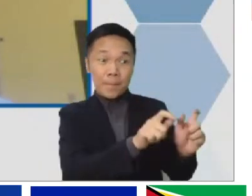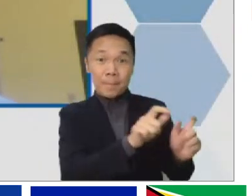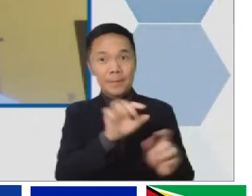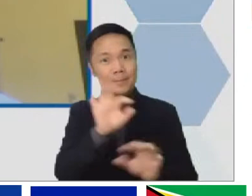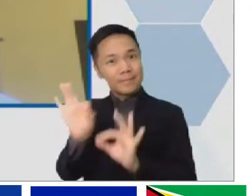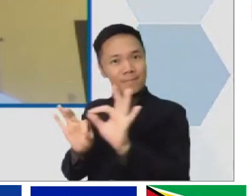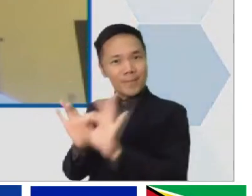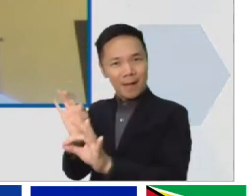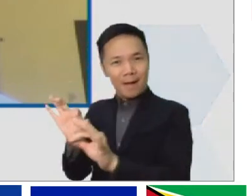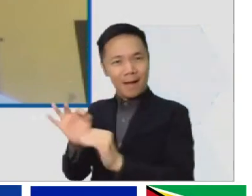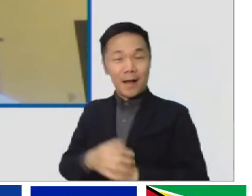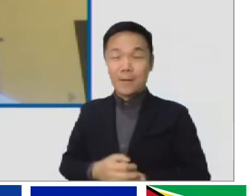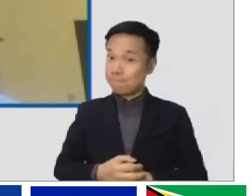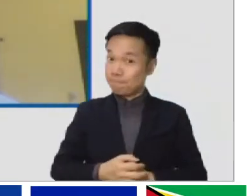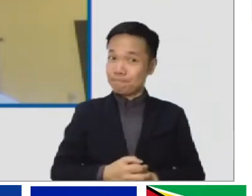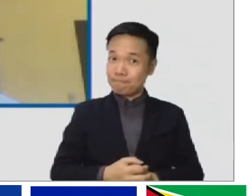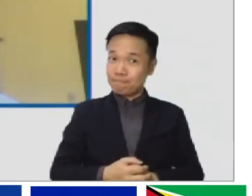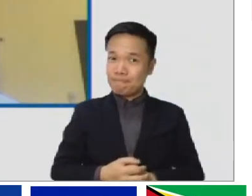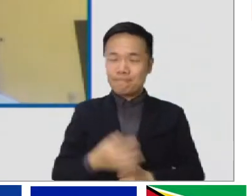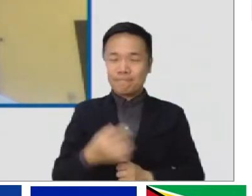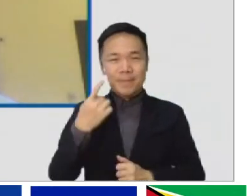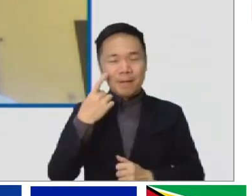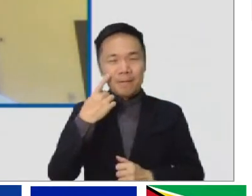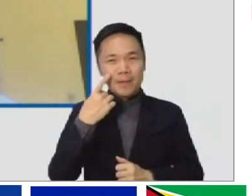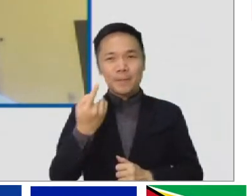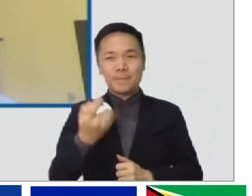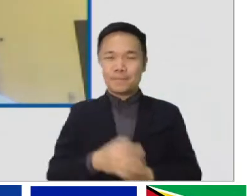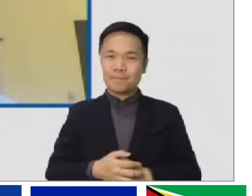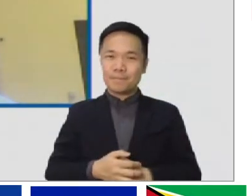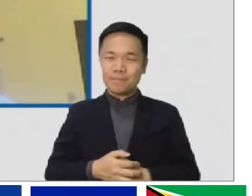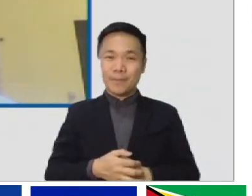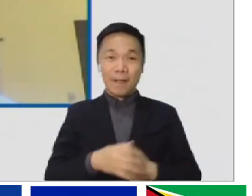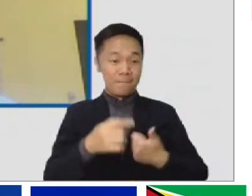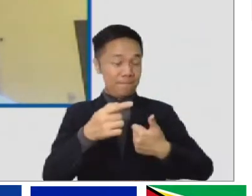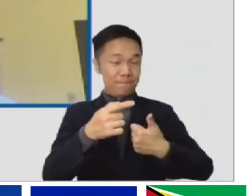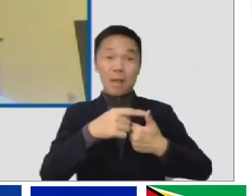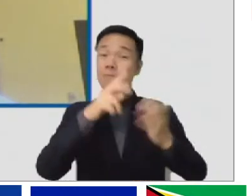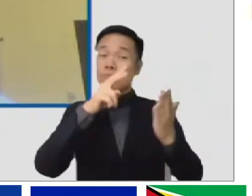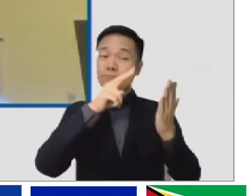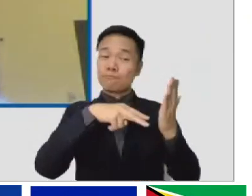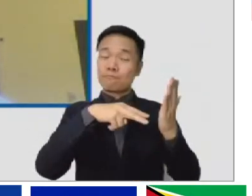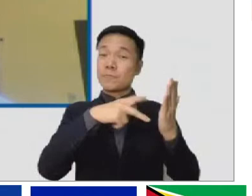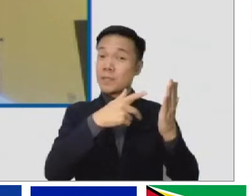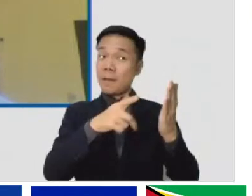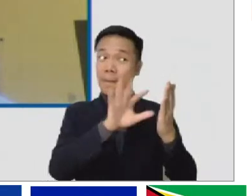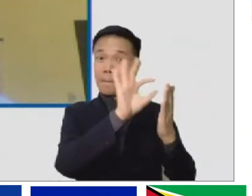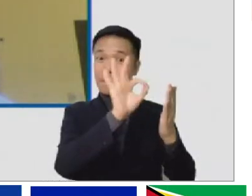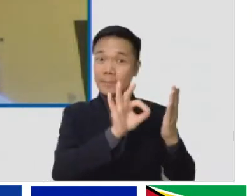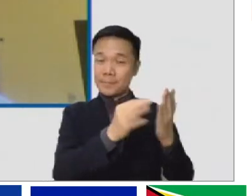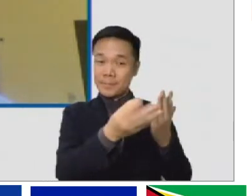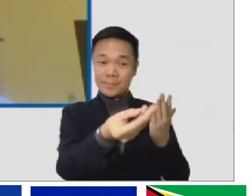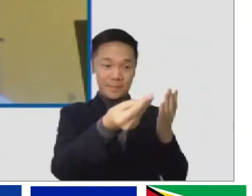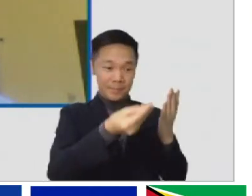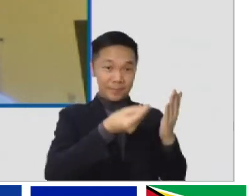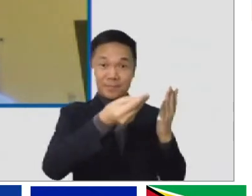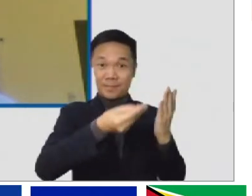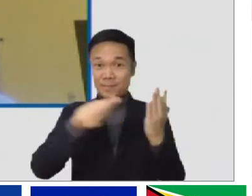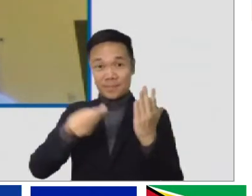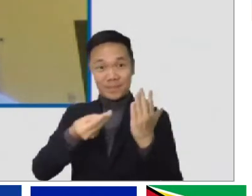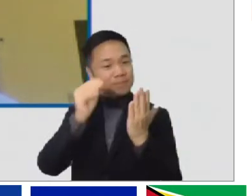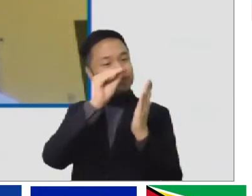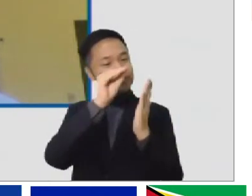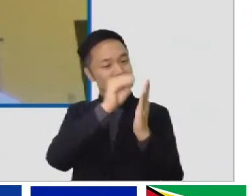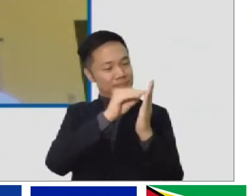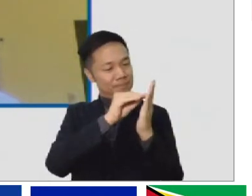participants. And I will start by reading the questions in the order in which we have them passed on to us.